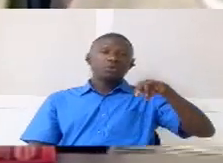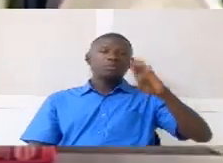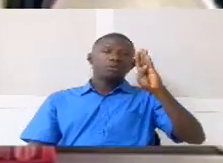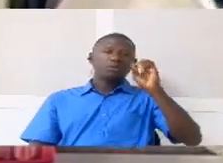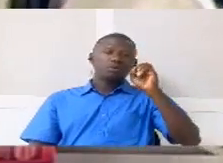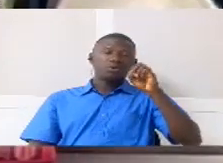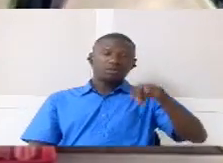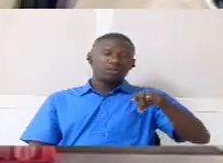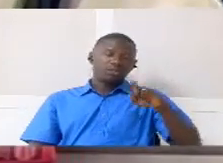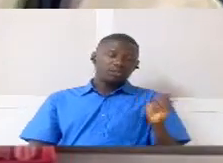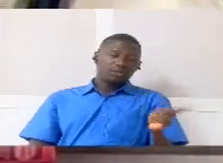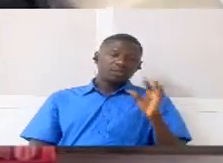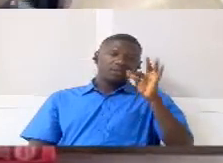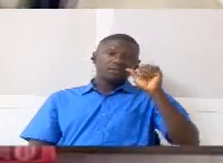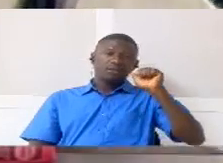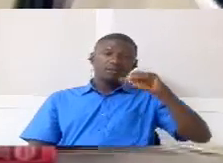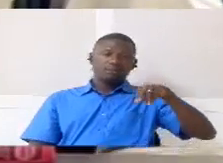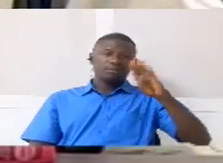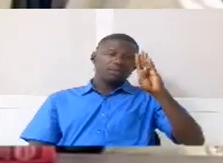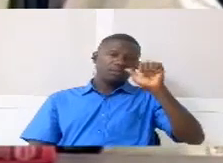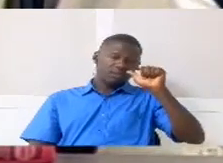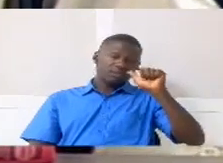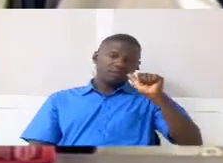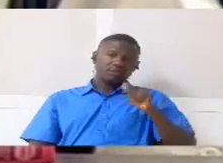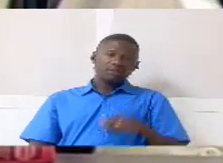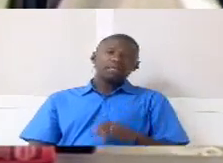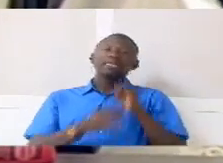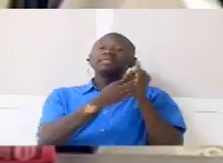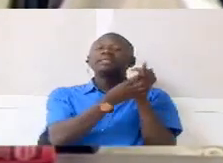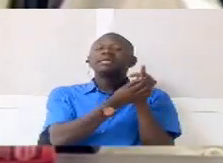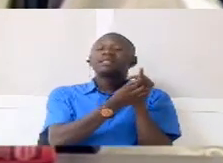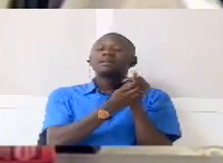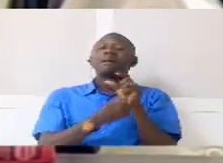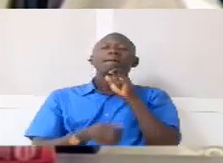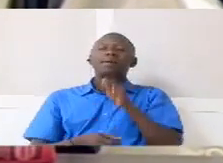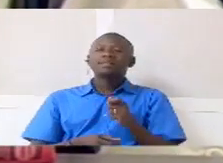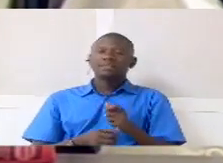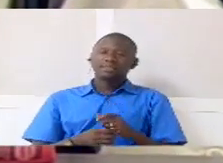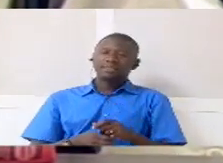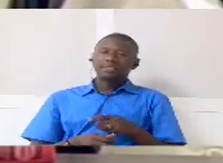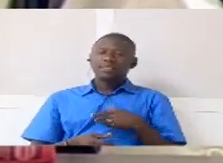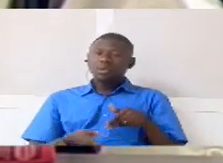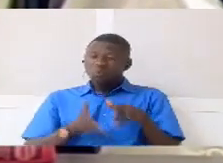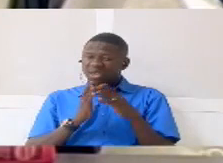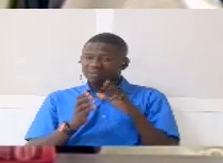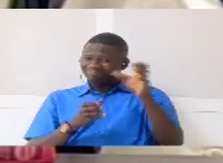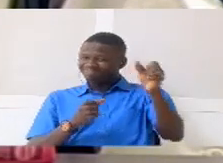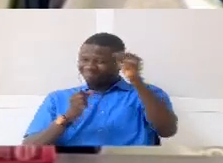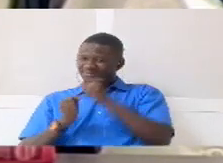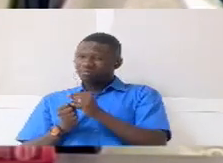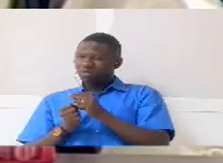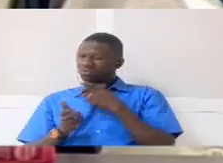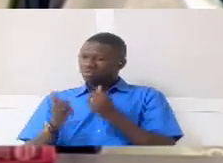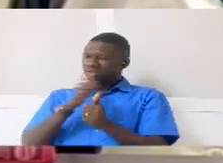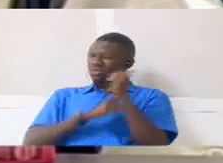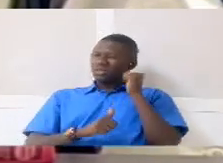min nyama amang tenke amang sisa kontan. He was in prison taken out, but when he was returned his state was not